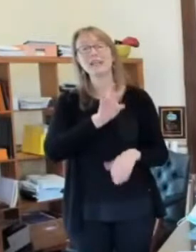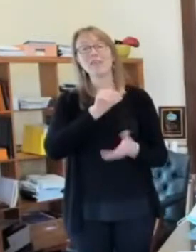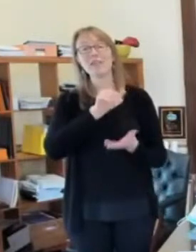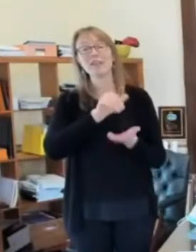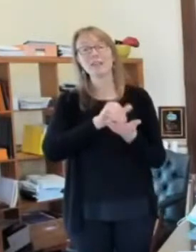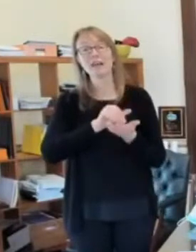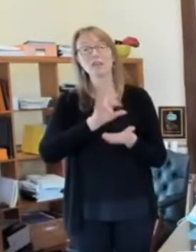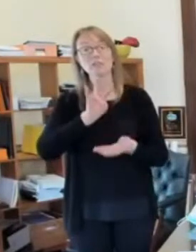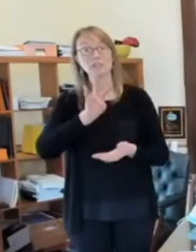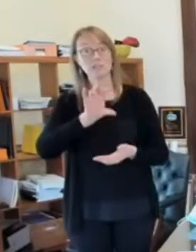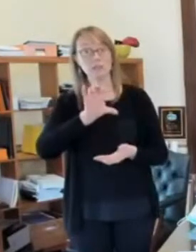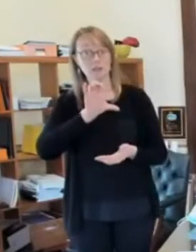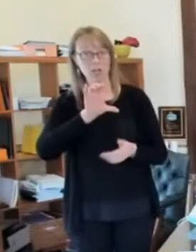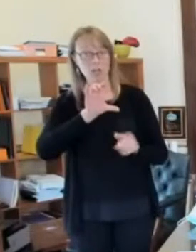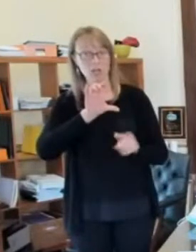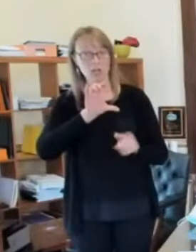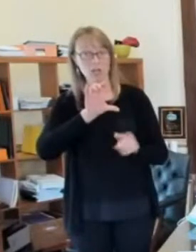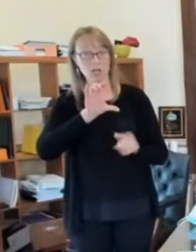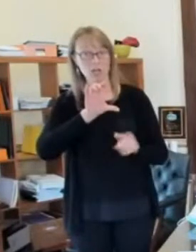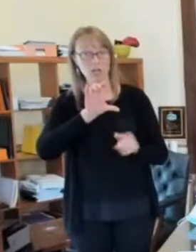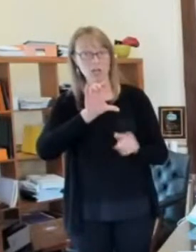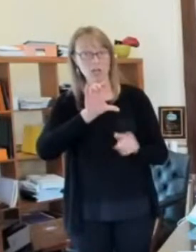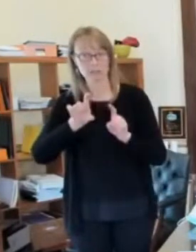before was